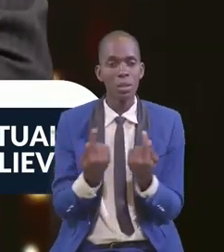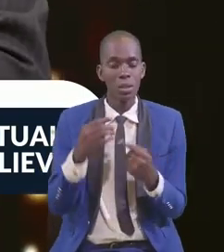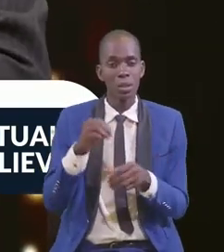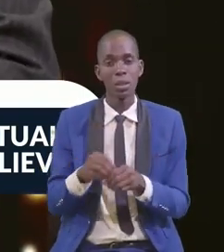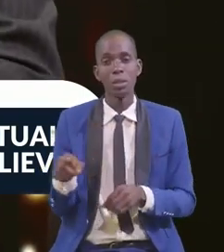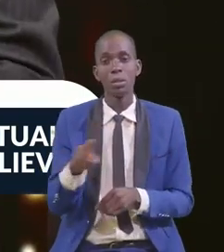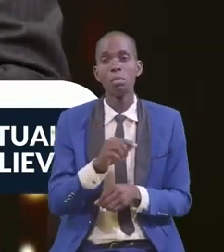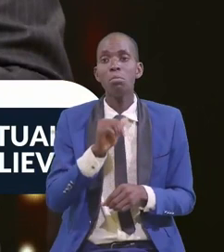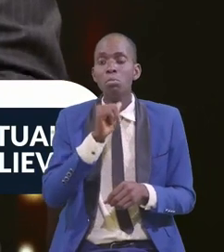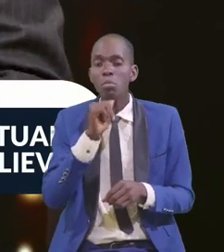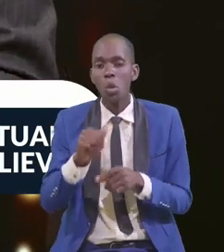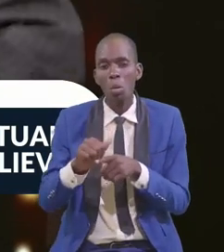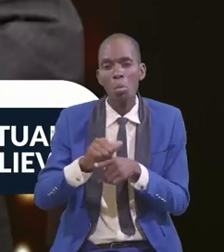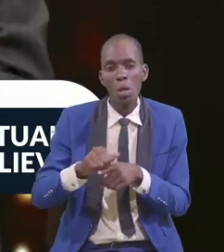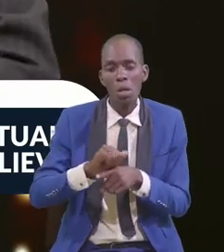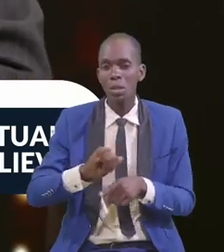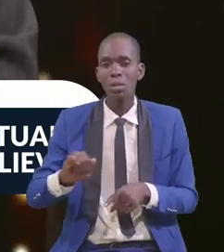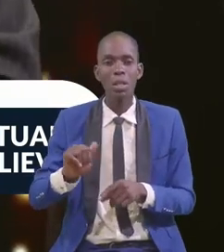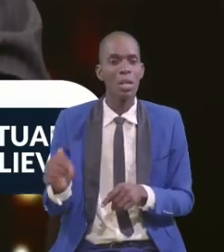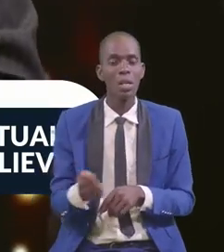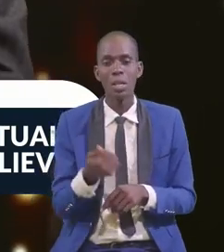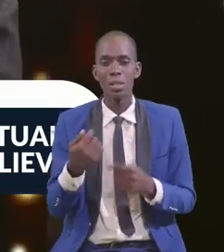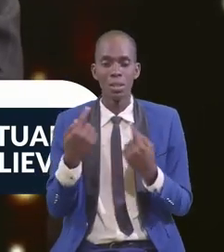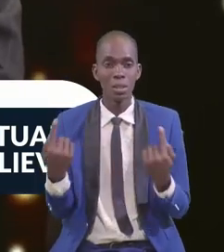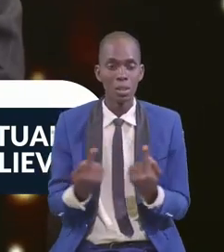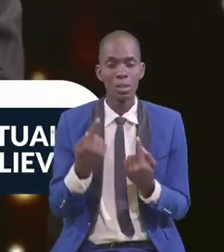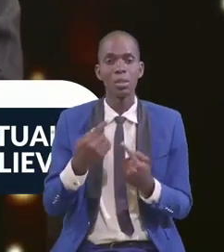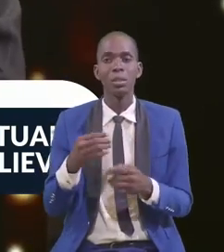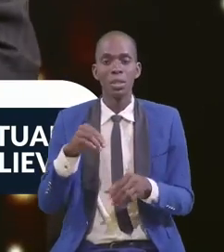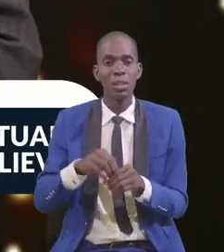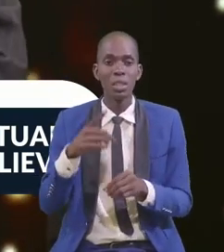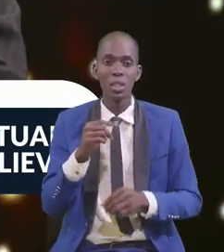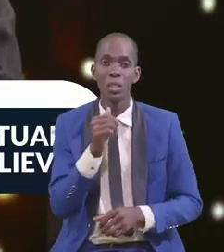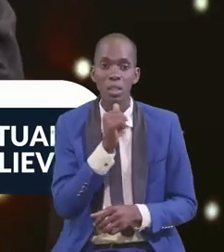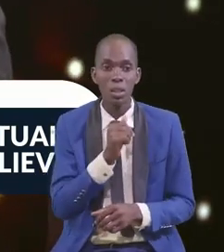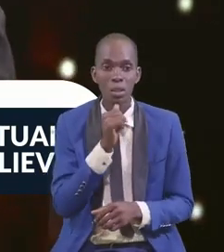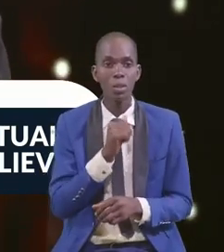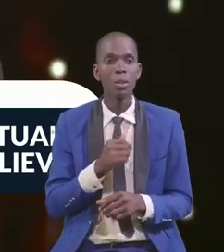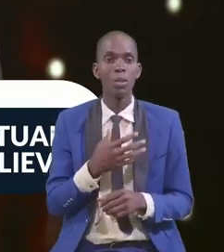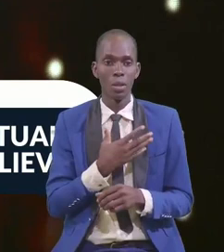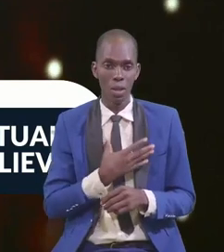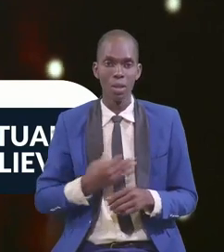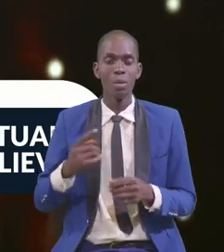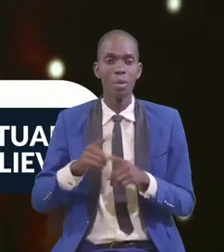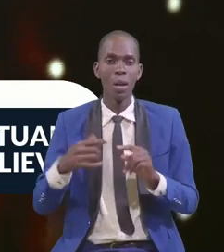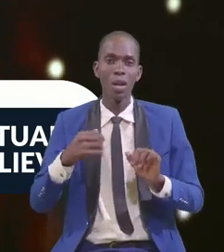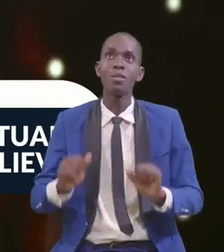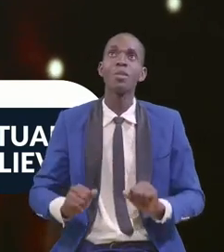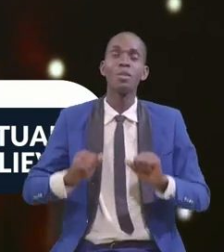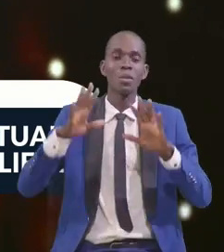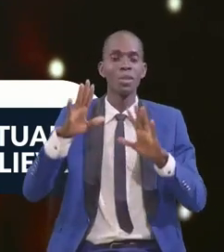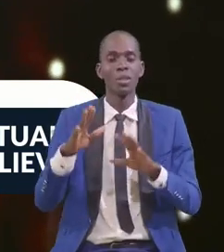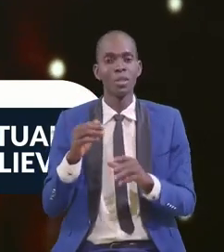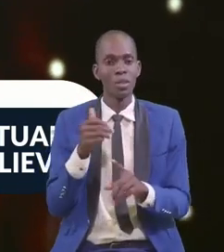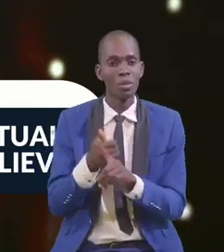and they are not practicing any sin in the secret, but they have committed and given